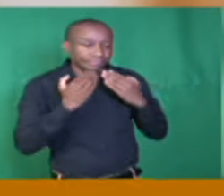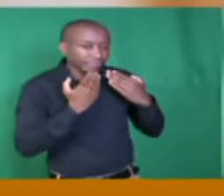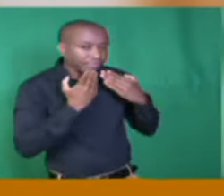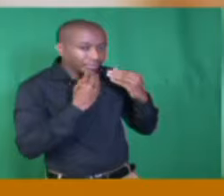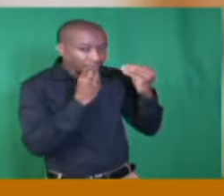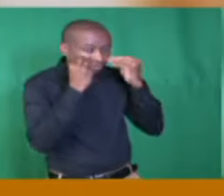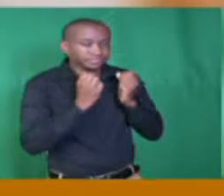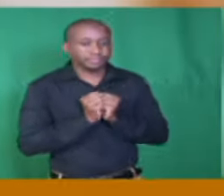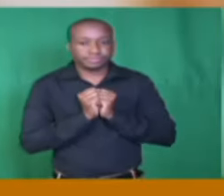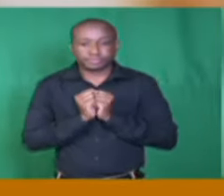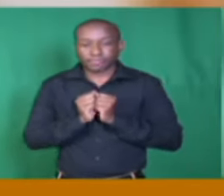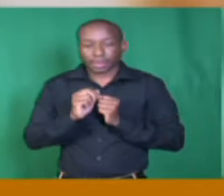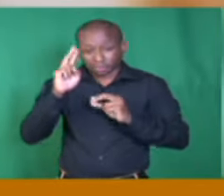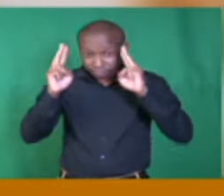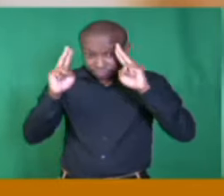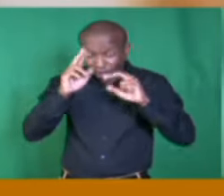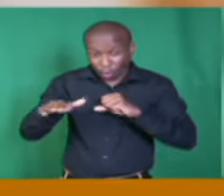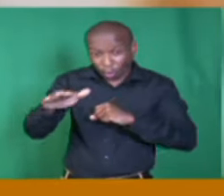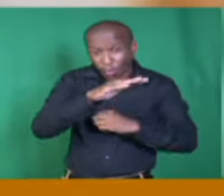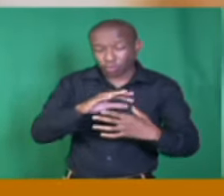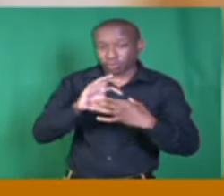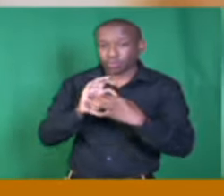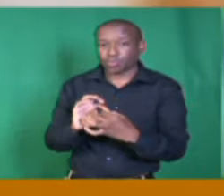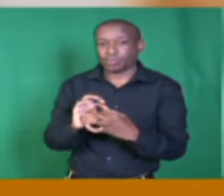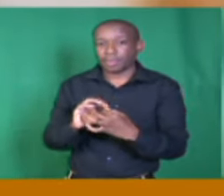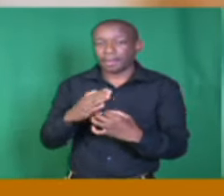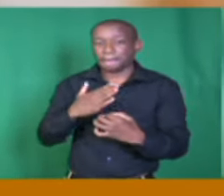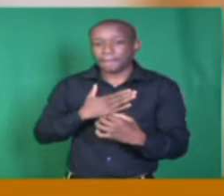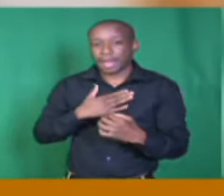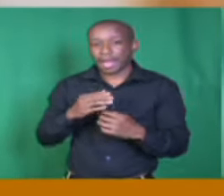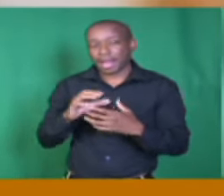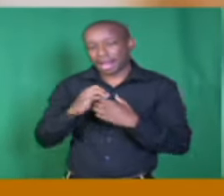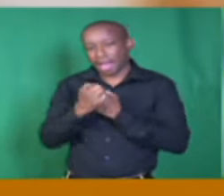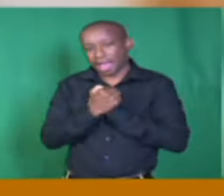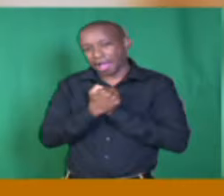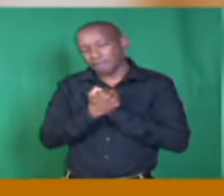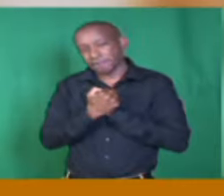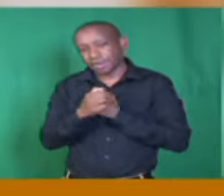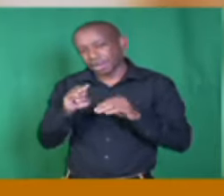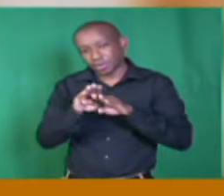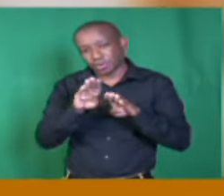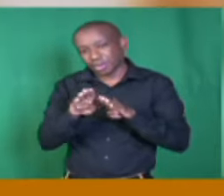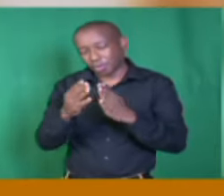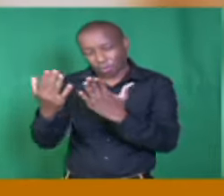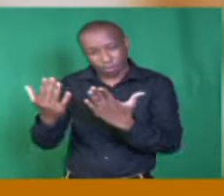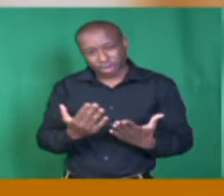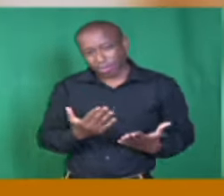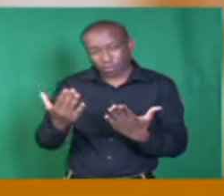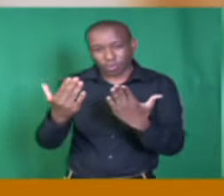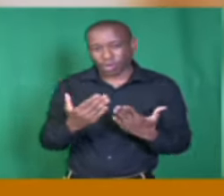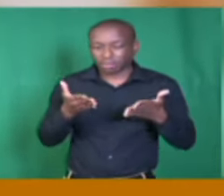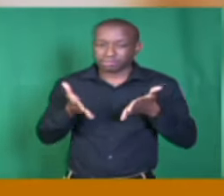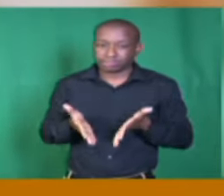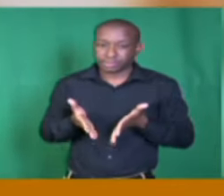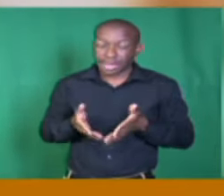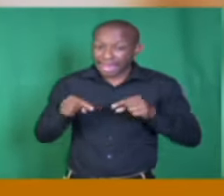Nogwazi. Good afternoon, viewers at home. My lovely learners, a very warm afternoon to you too. Yes, we